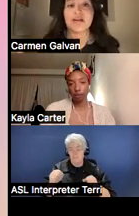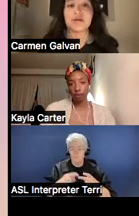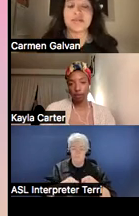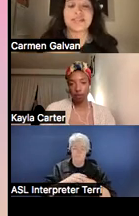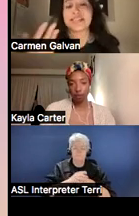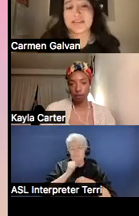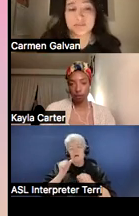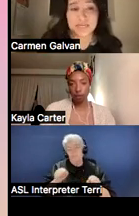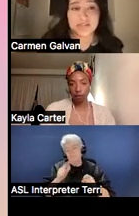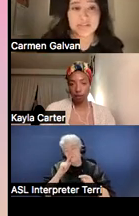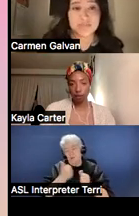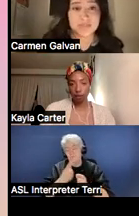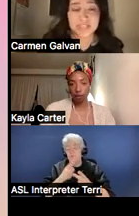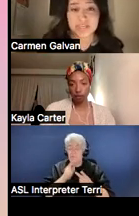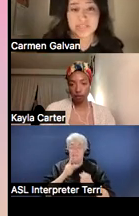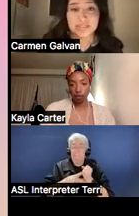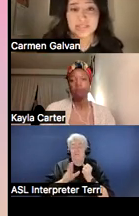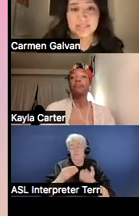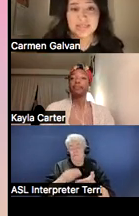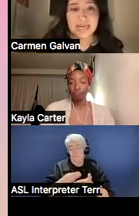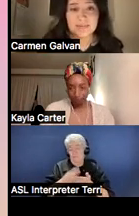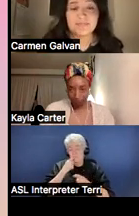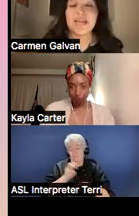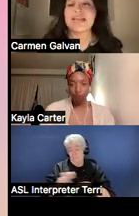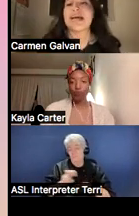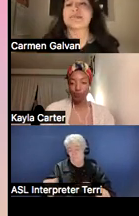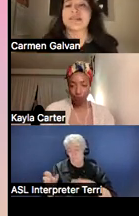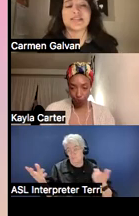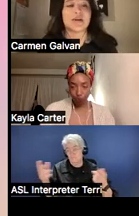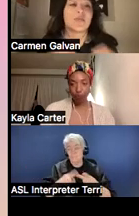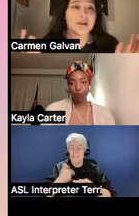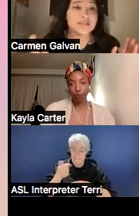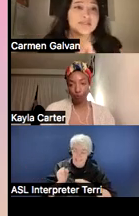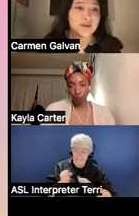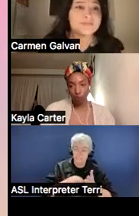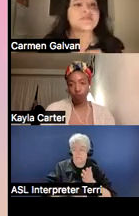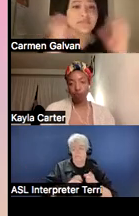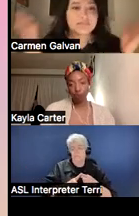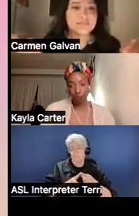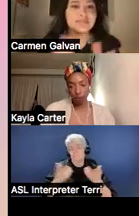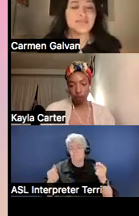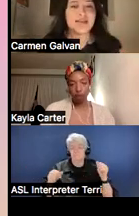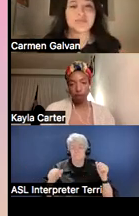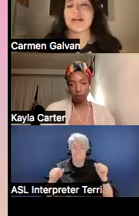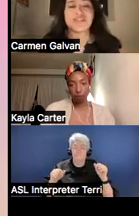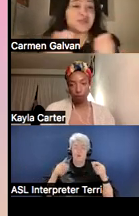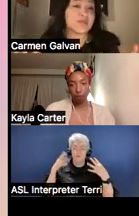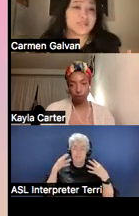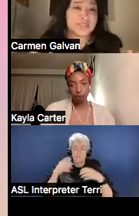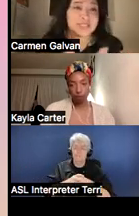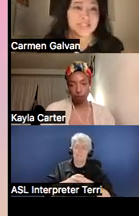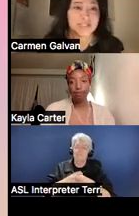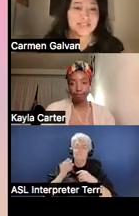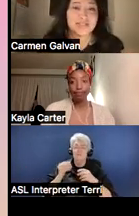but wherever, because it saves you money on transportation. And gas prices are wild. So as well as just